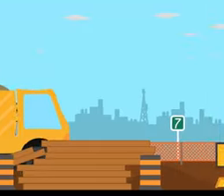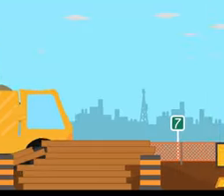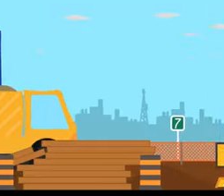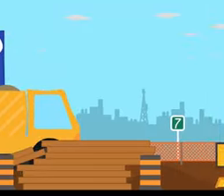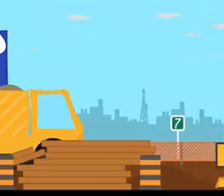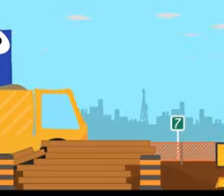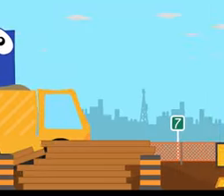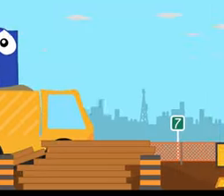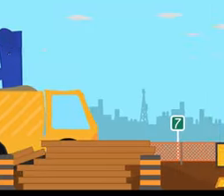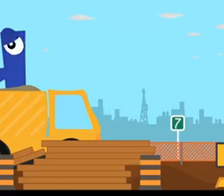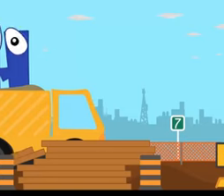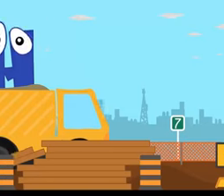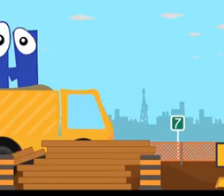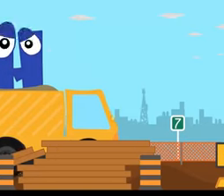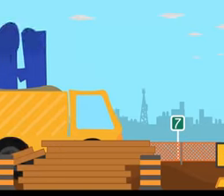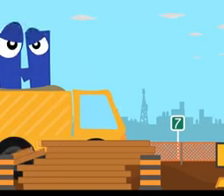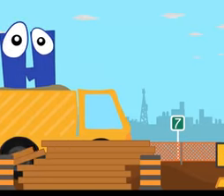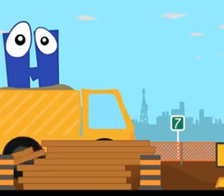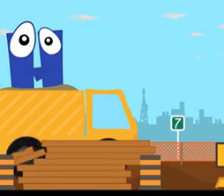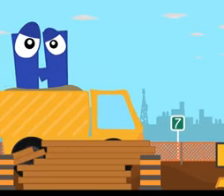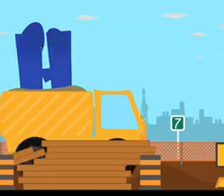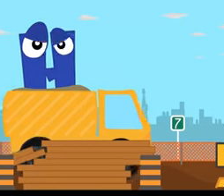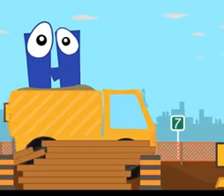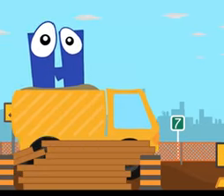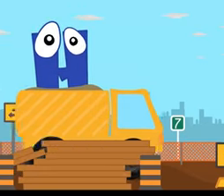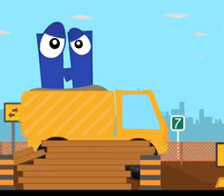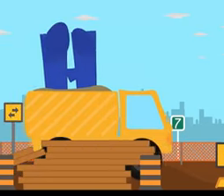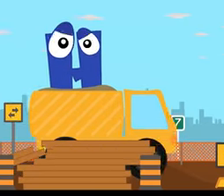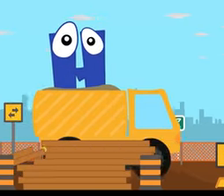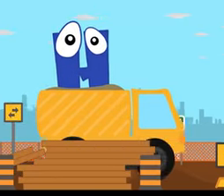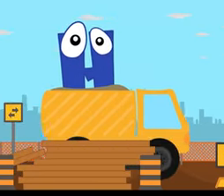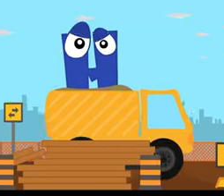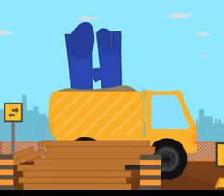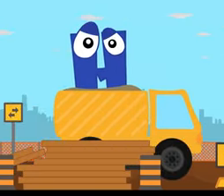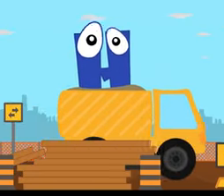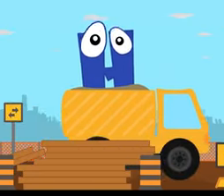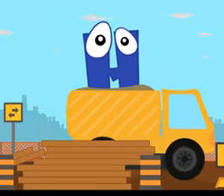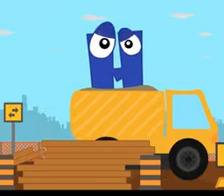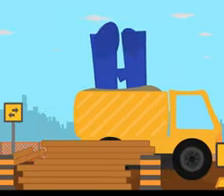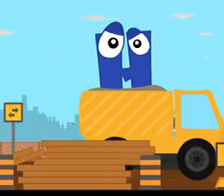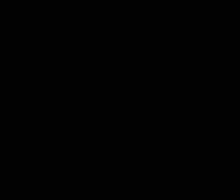-ANG thatẳng a You're that The to We'll